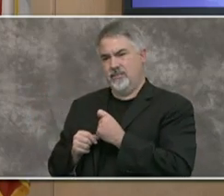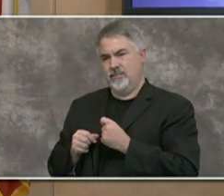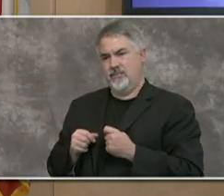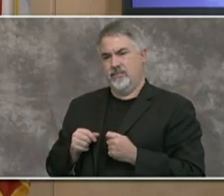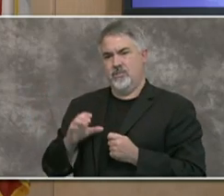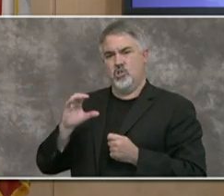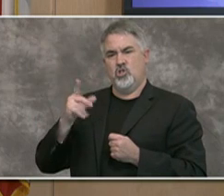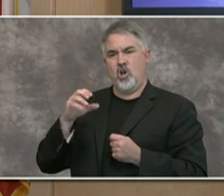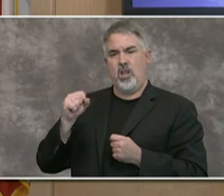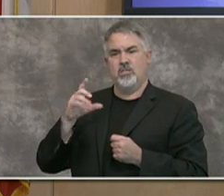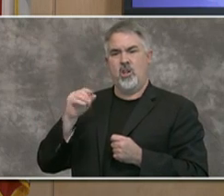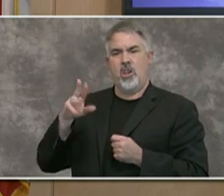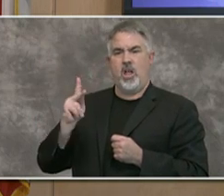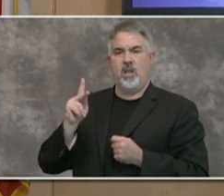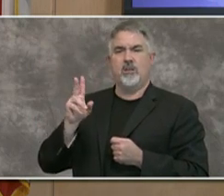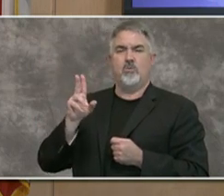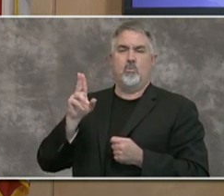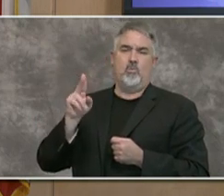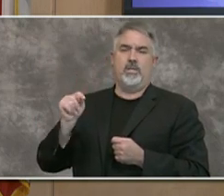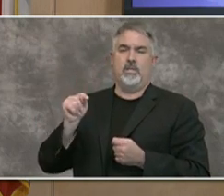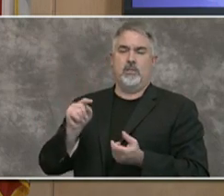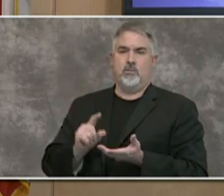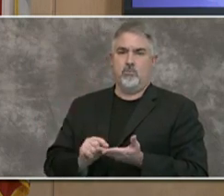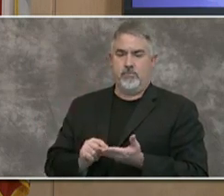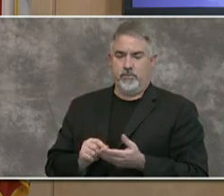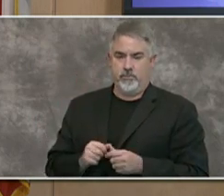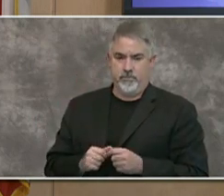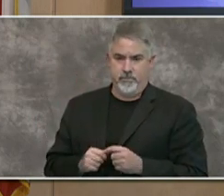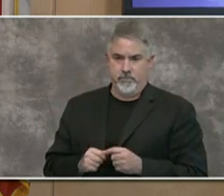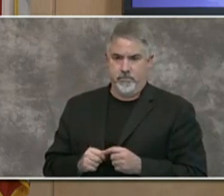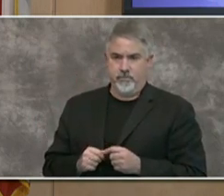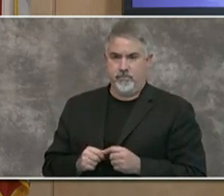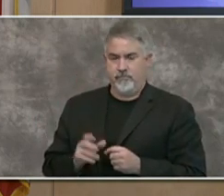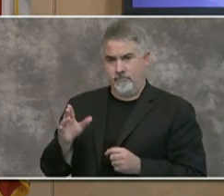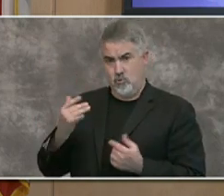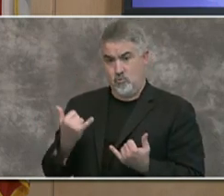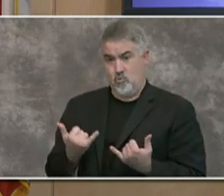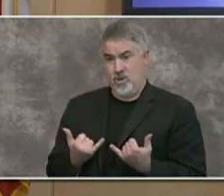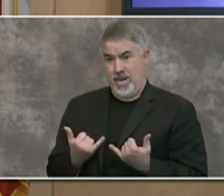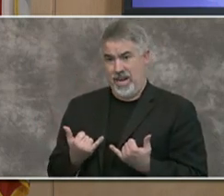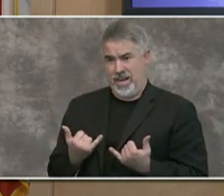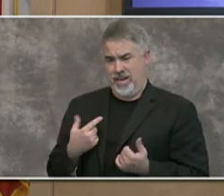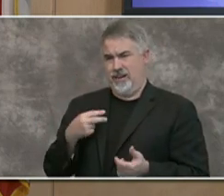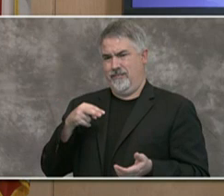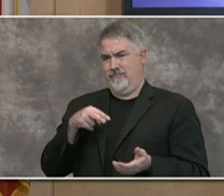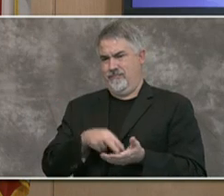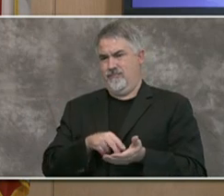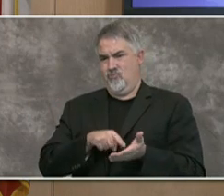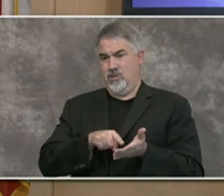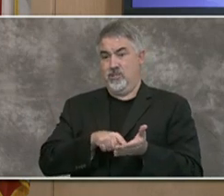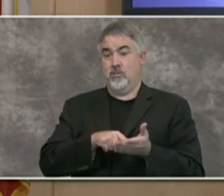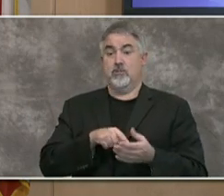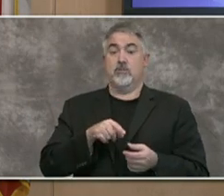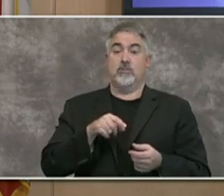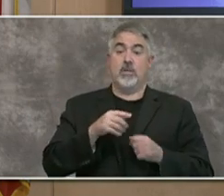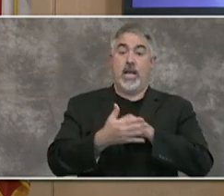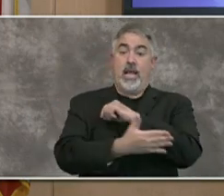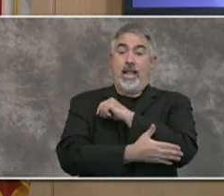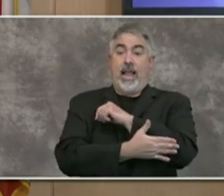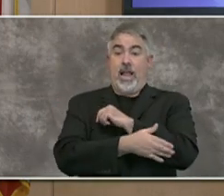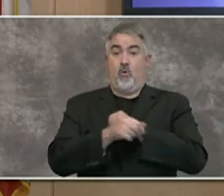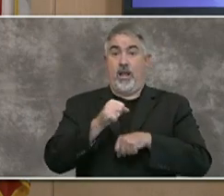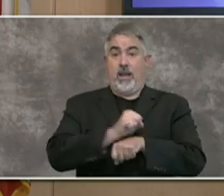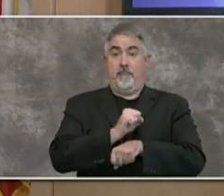Tribune. SEIU 221 unveiled a study today that found frontline county employees do not feel the county